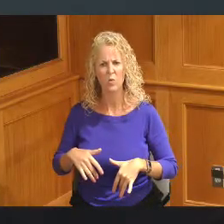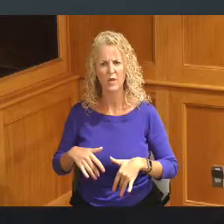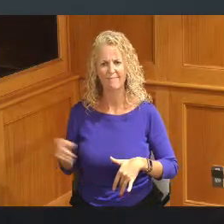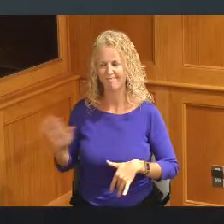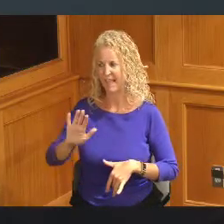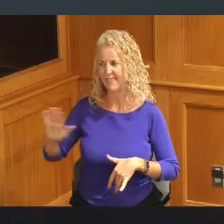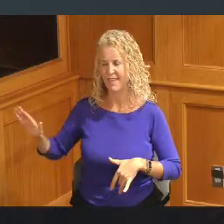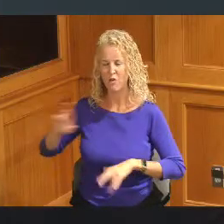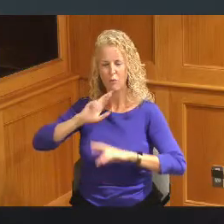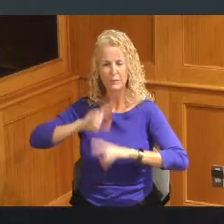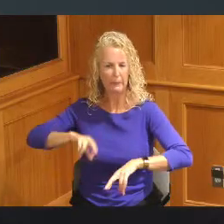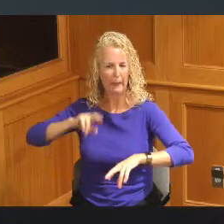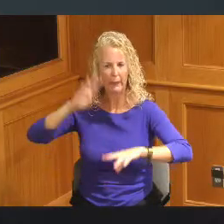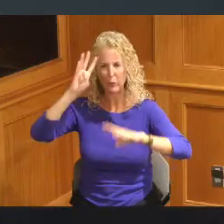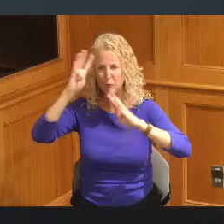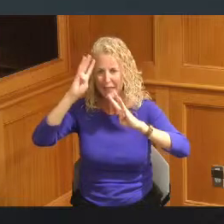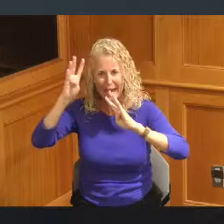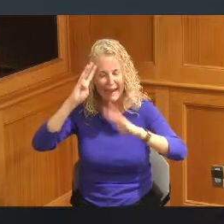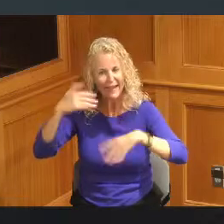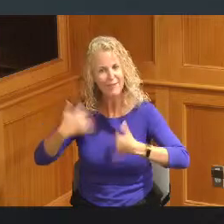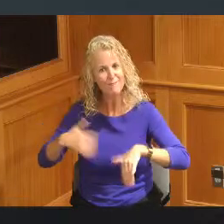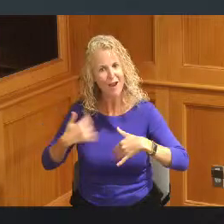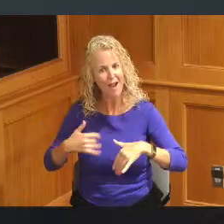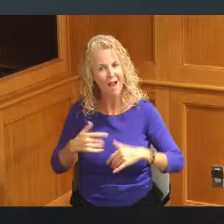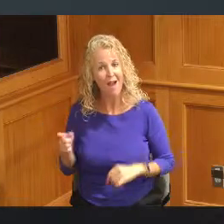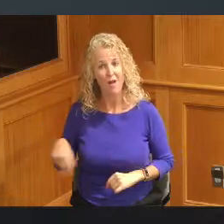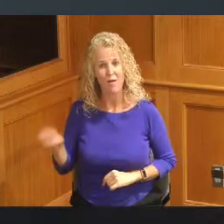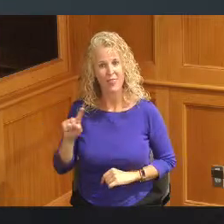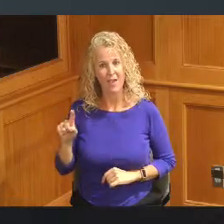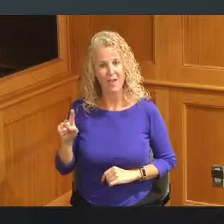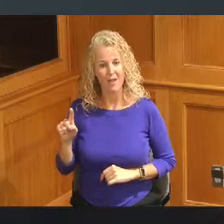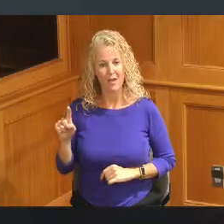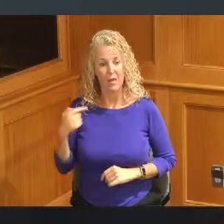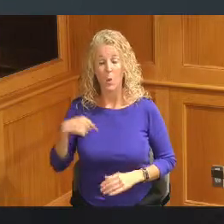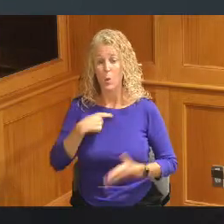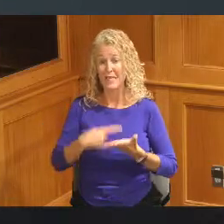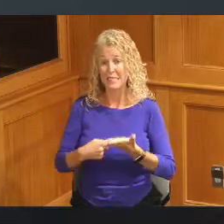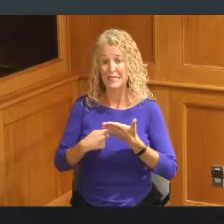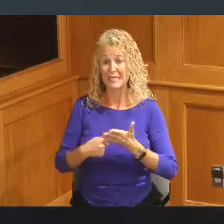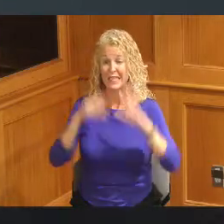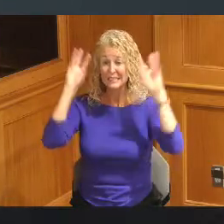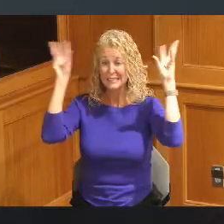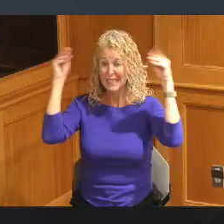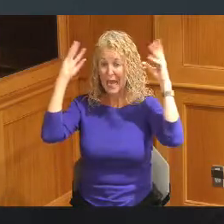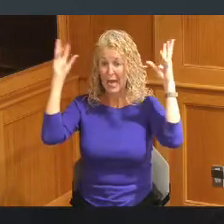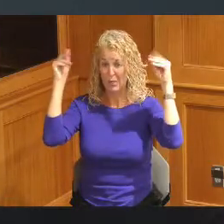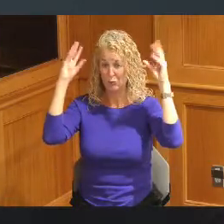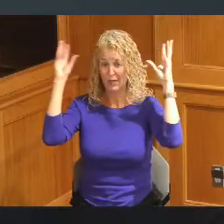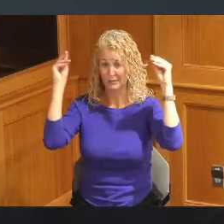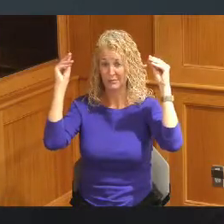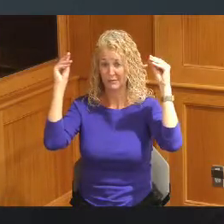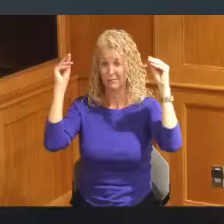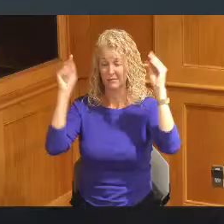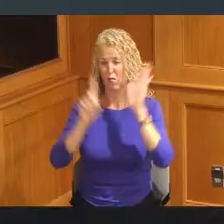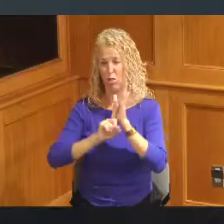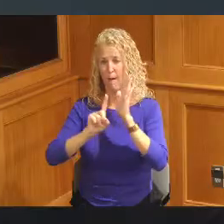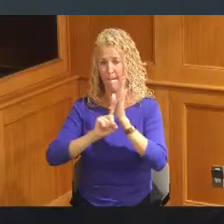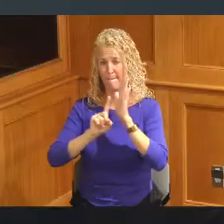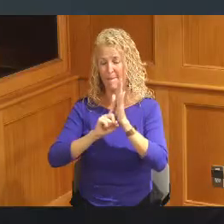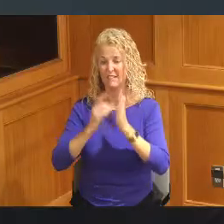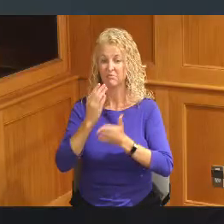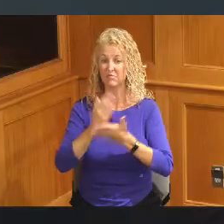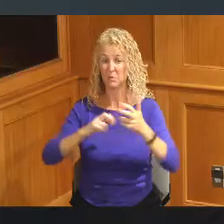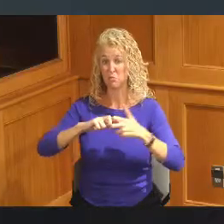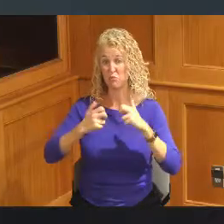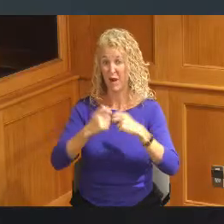creative, innovative, as I was saying earlier. They just are. We talked about sirens when we were there too, and some of the